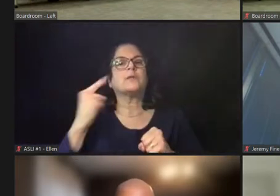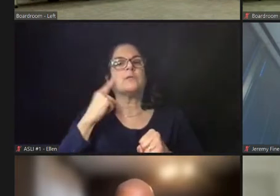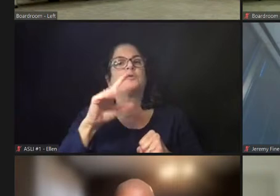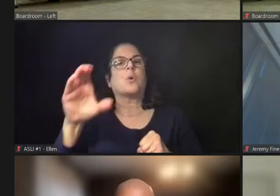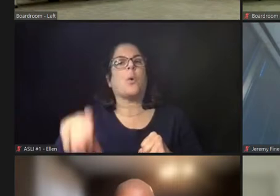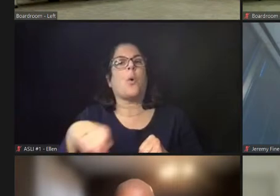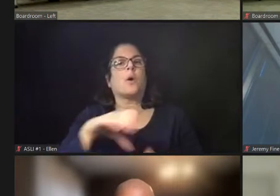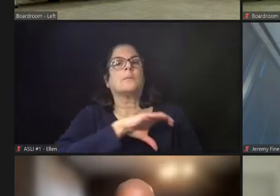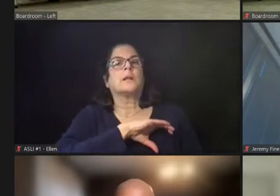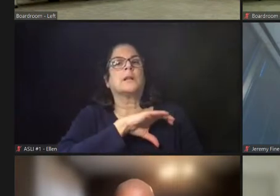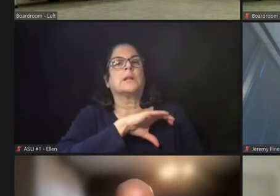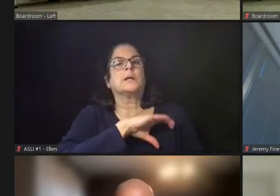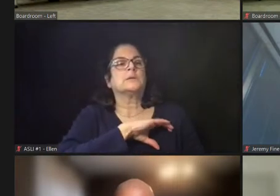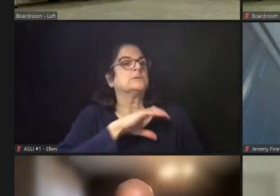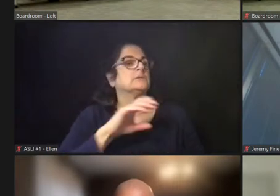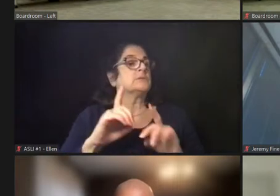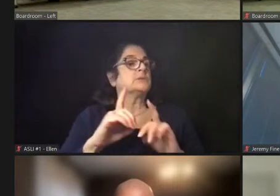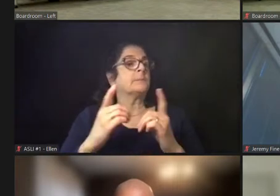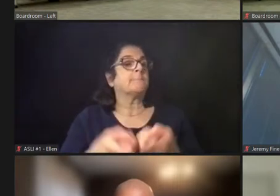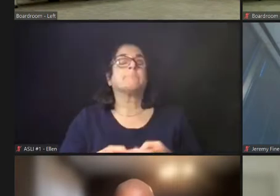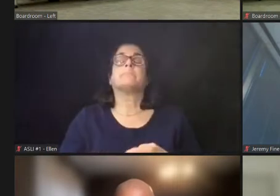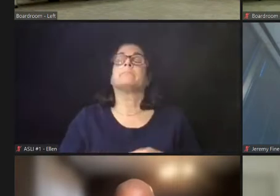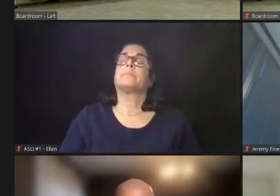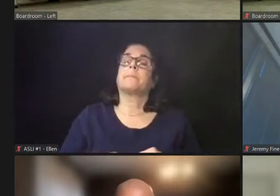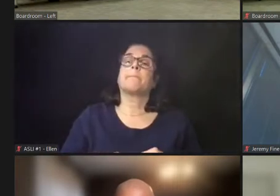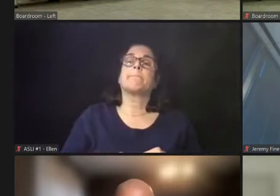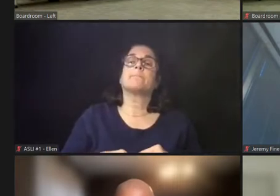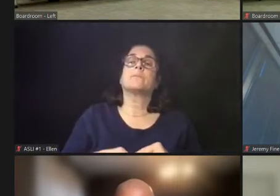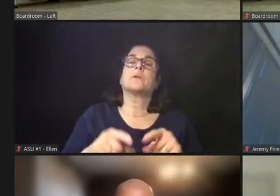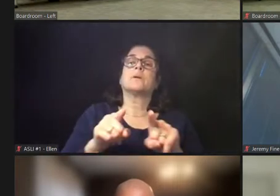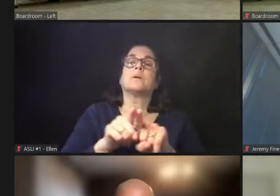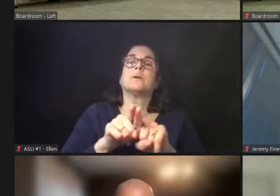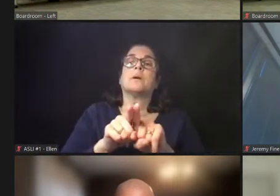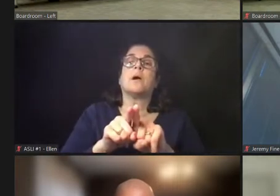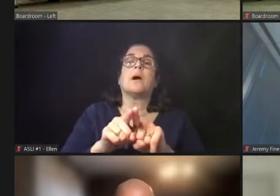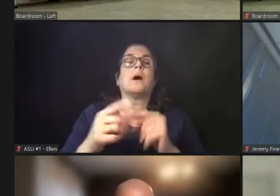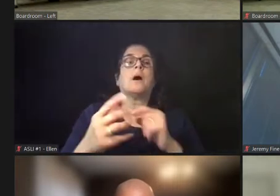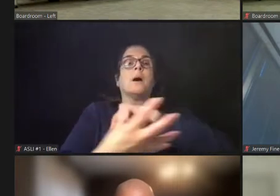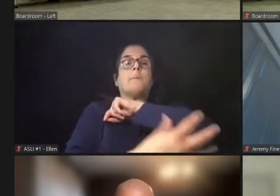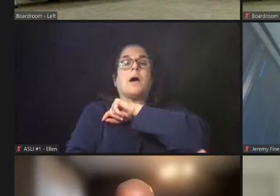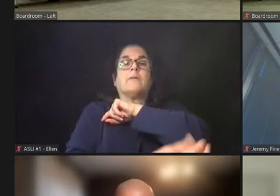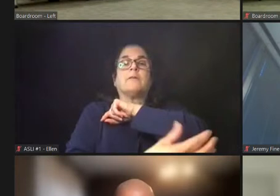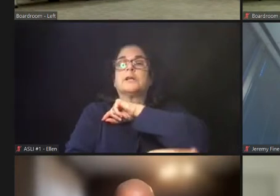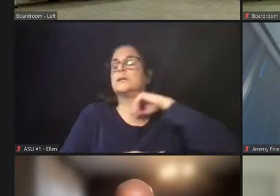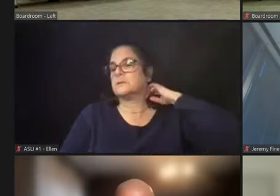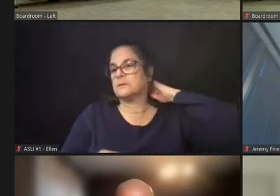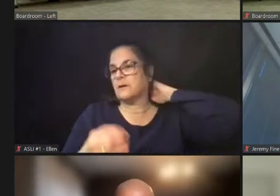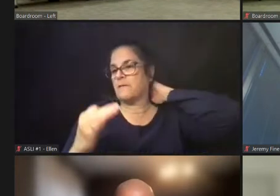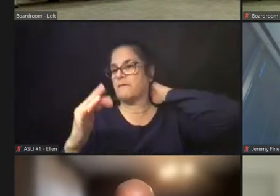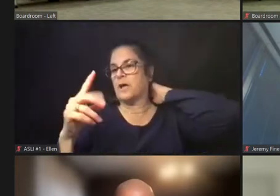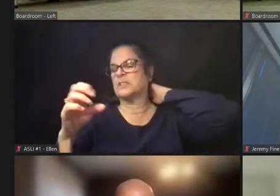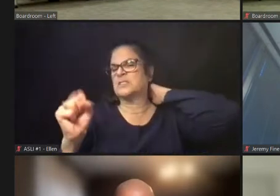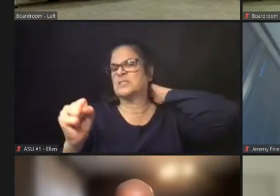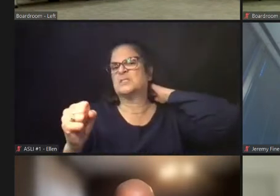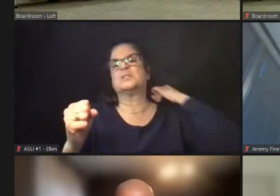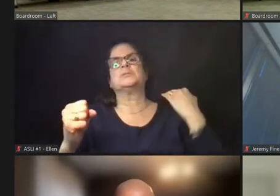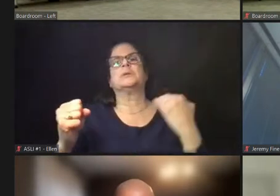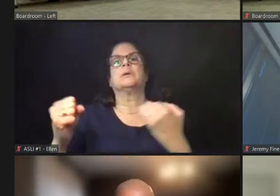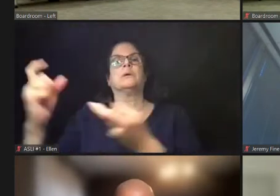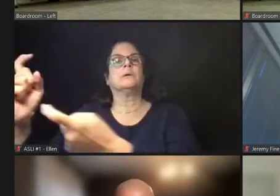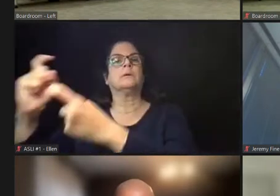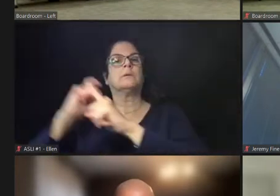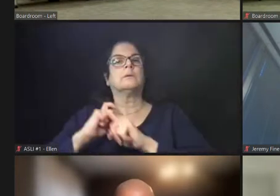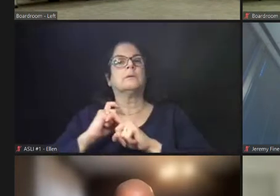Fifth, FTA has awarded Areas of Persistent Poverty Program funds of $450,000 to CTA to develop a plan